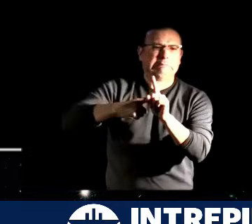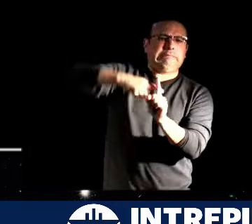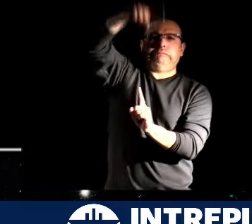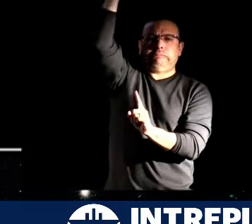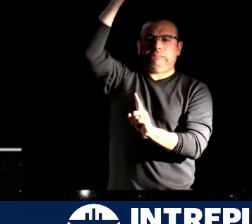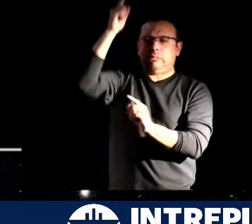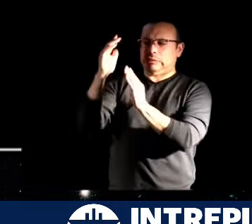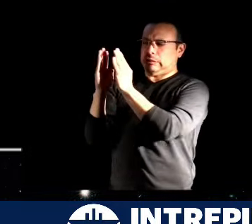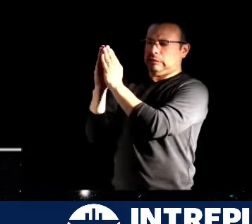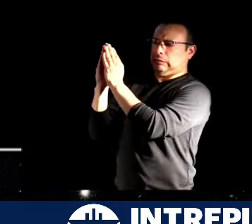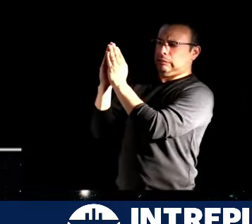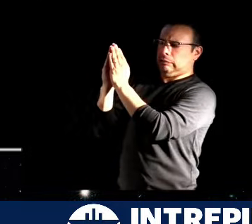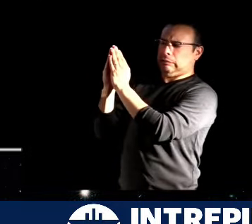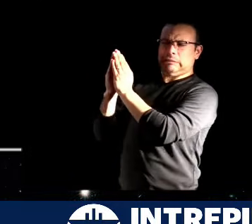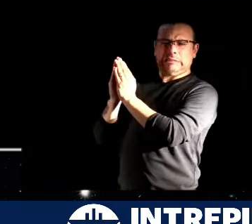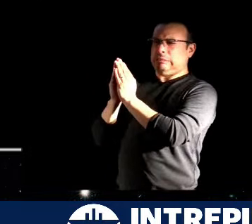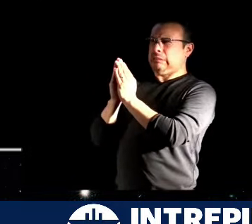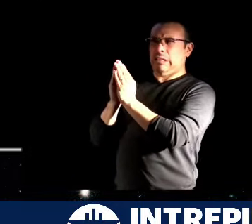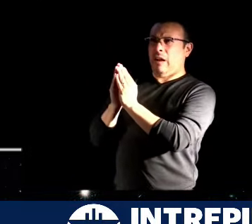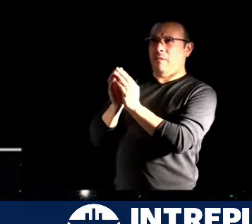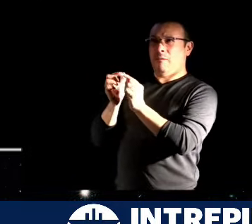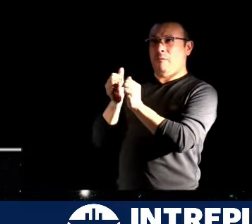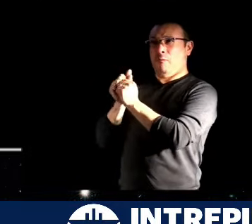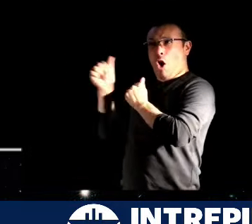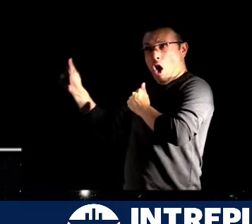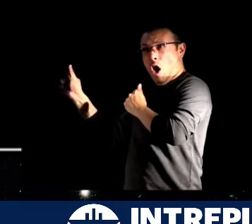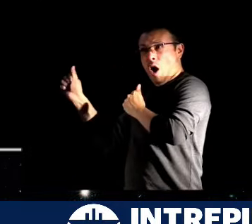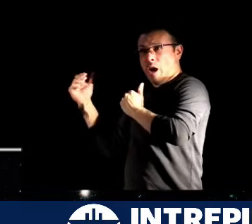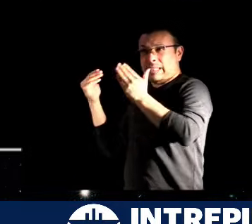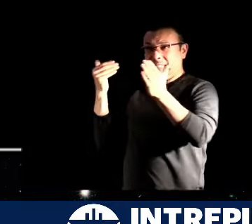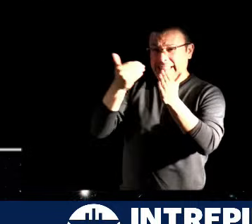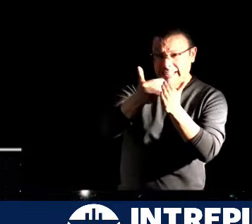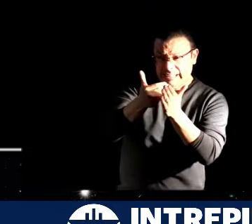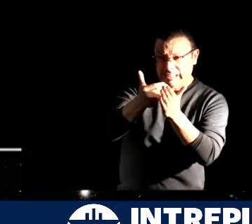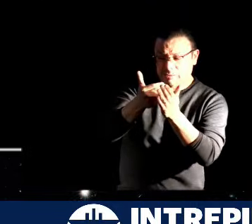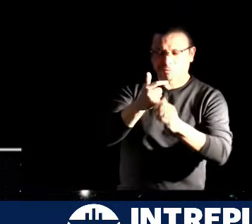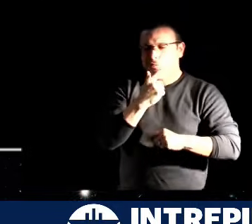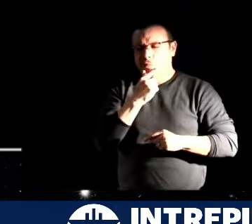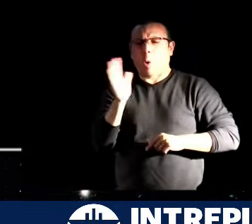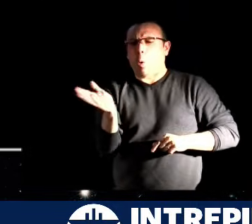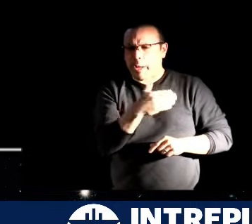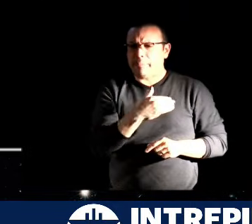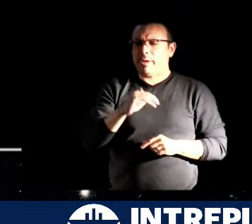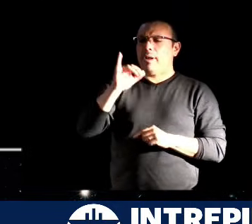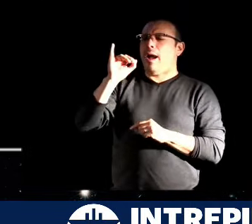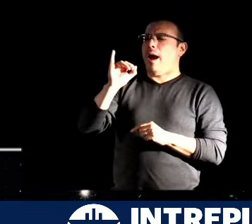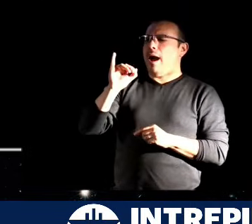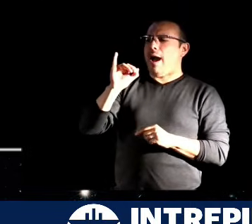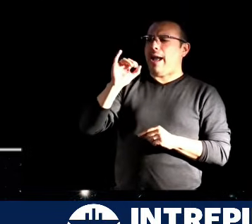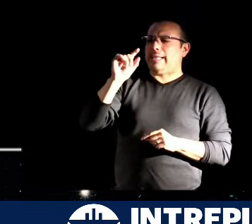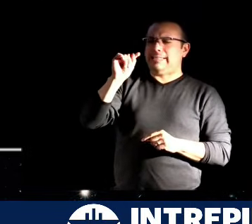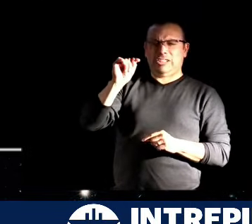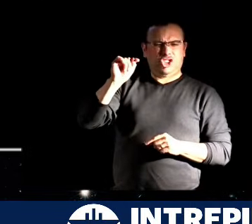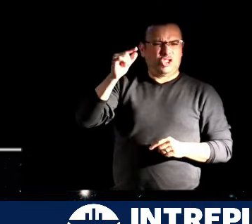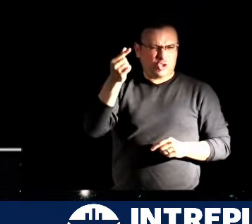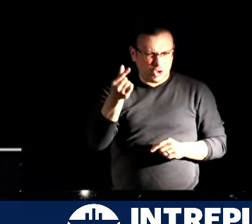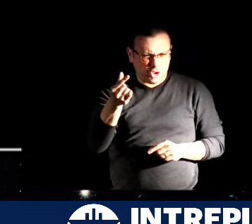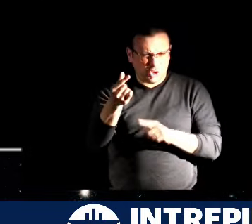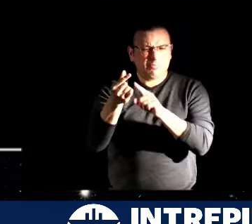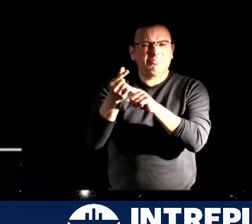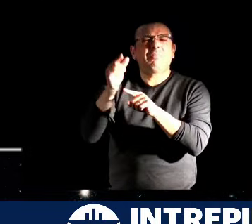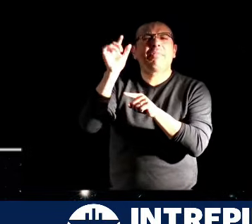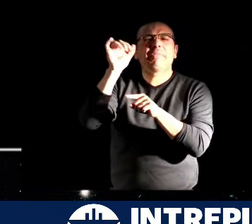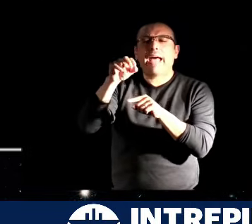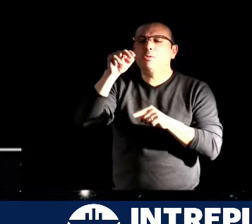large. The other thing you could do is you could put a RTG, or a radioisotope thermoelectric generator, nuclear